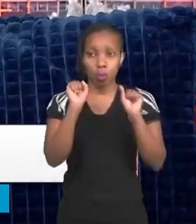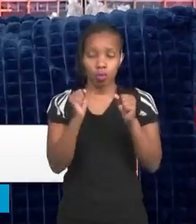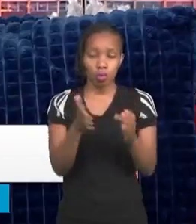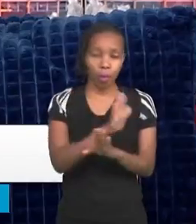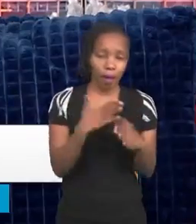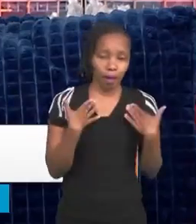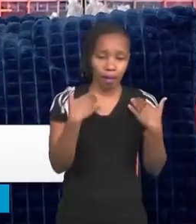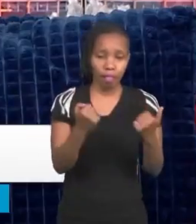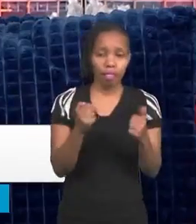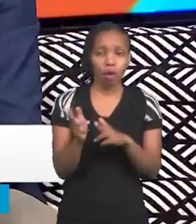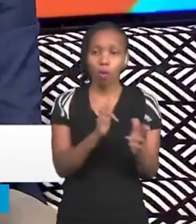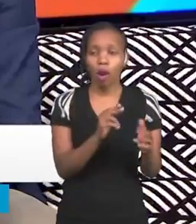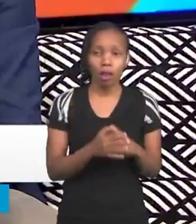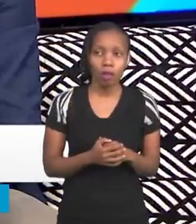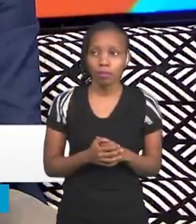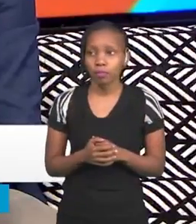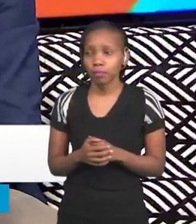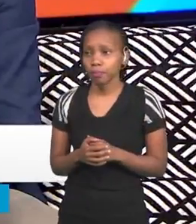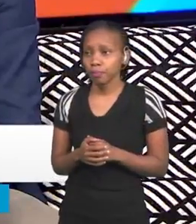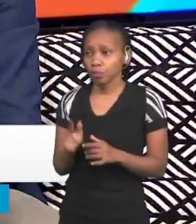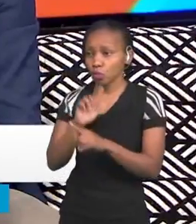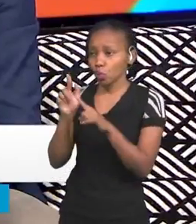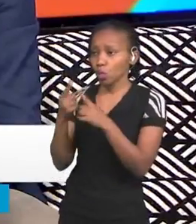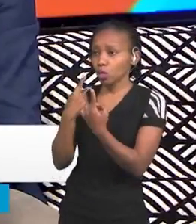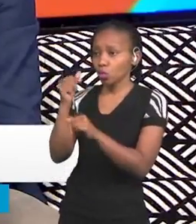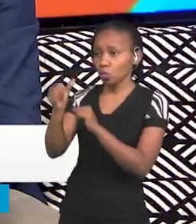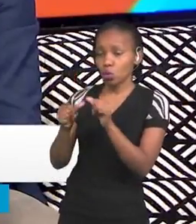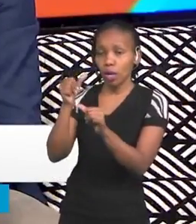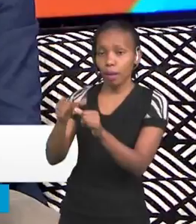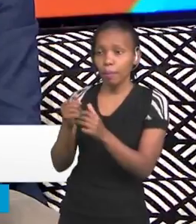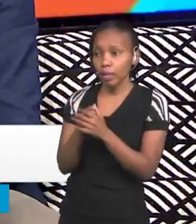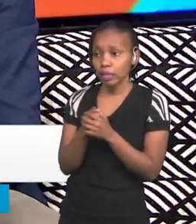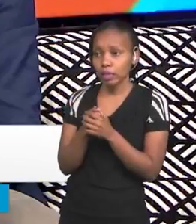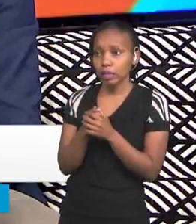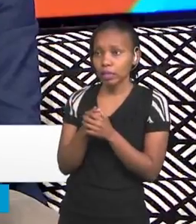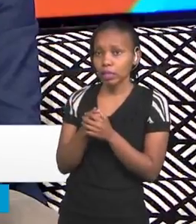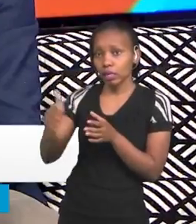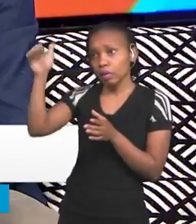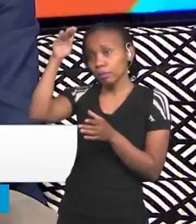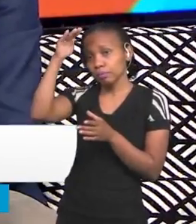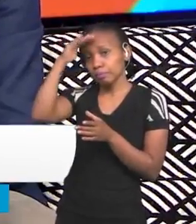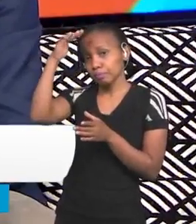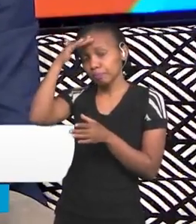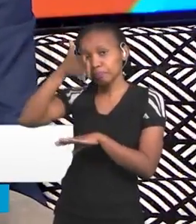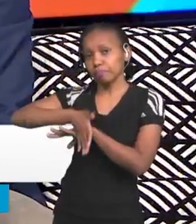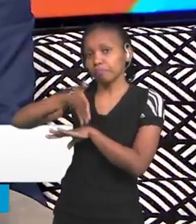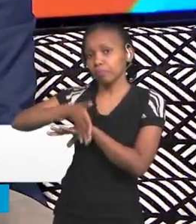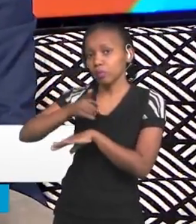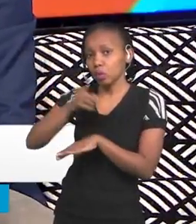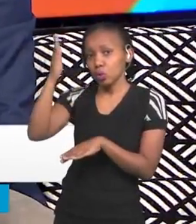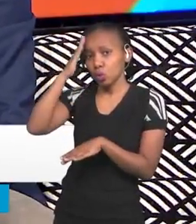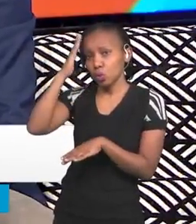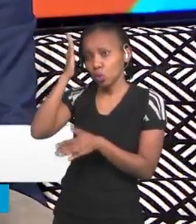to health. Mm-hmm. Yes. Interesting. Yeah. So when you talk about the illicit brews, you know, it's been something